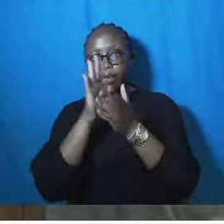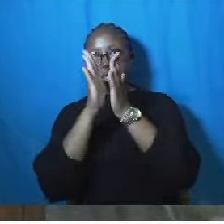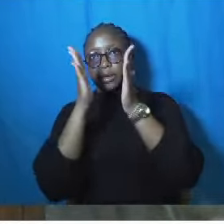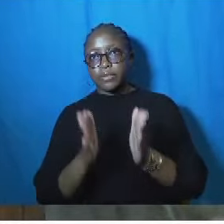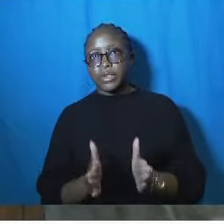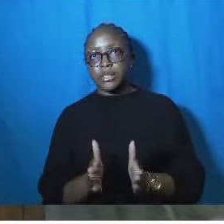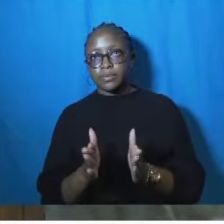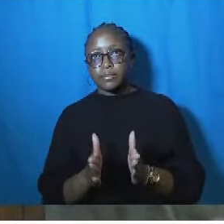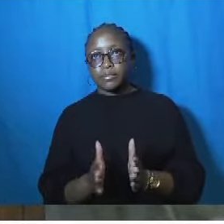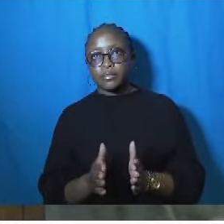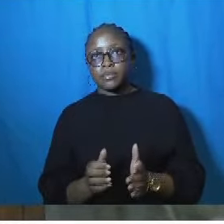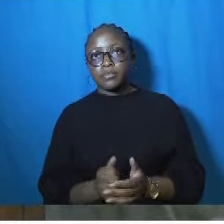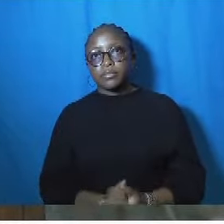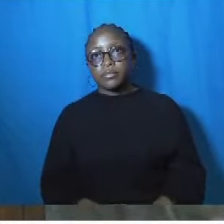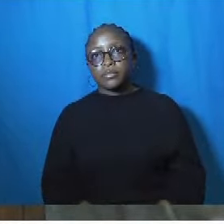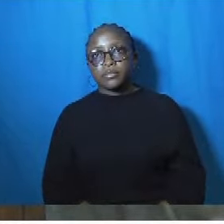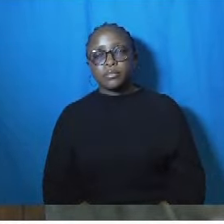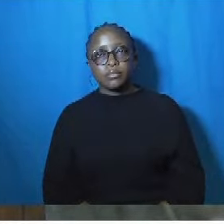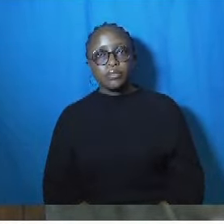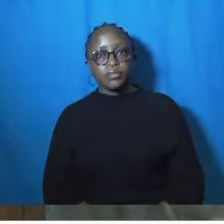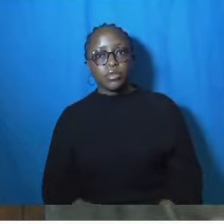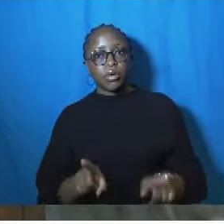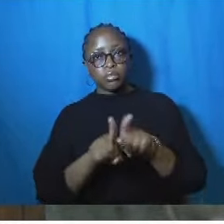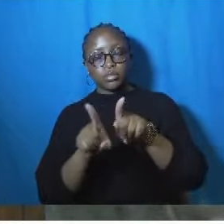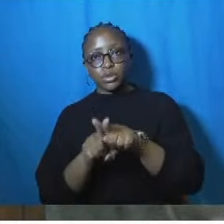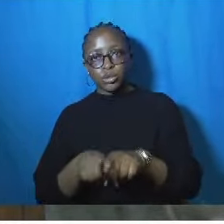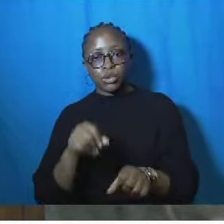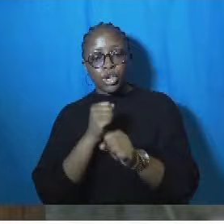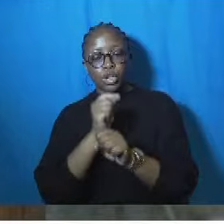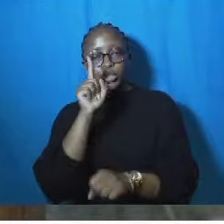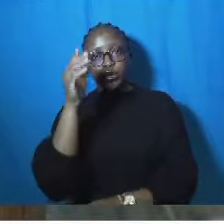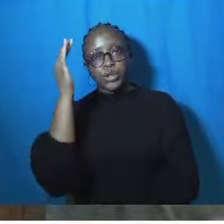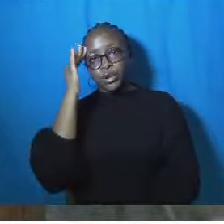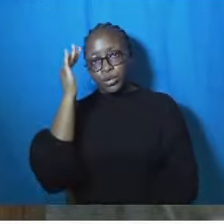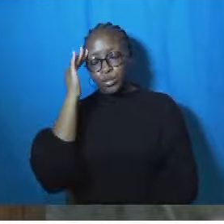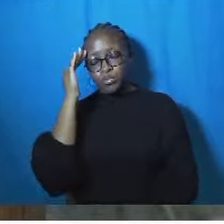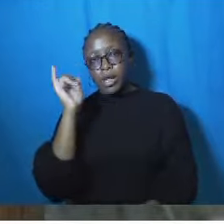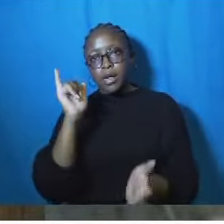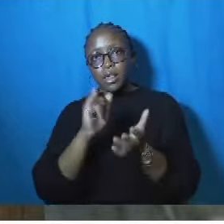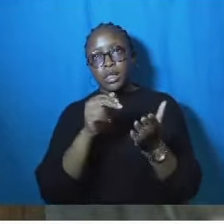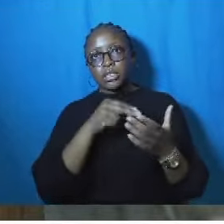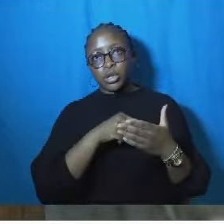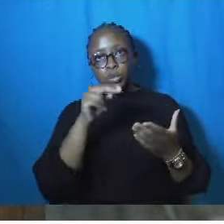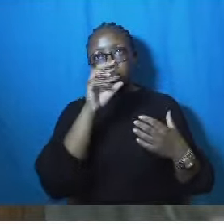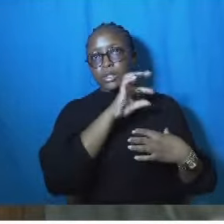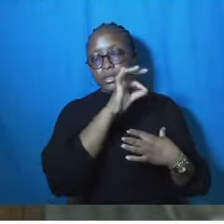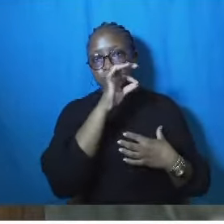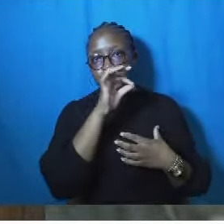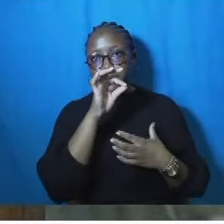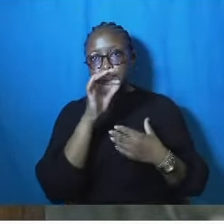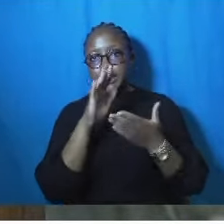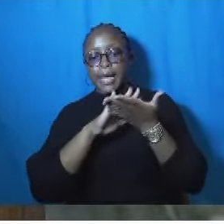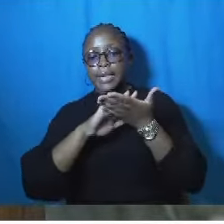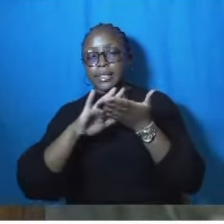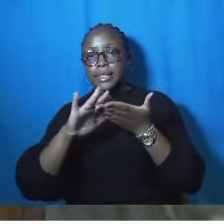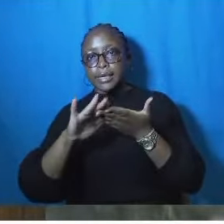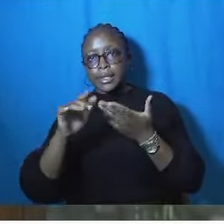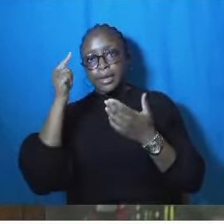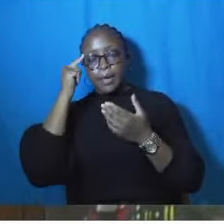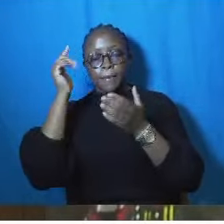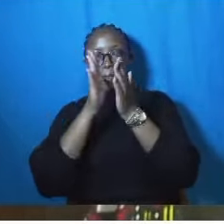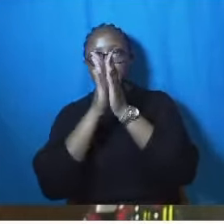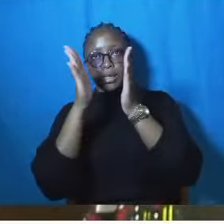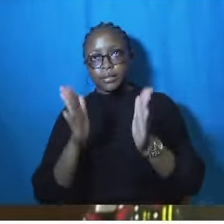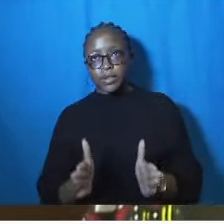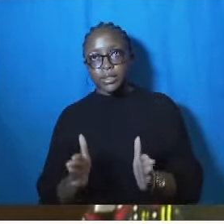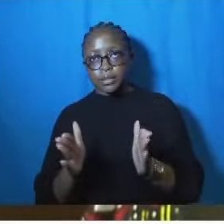By the way, did you know that it is the Holy Spirit who sanctifies believers to be transformed in the